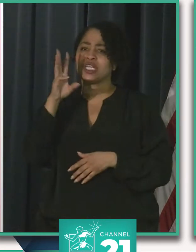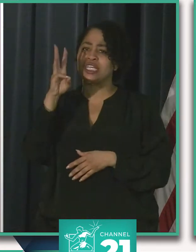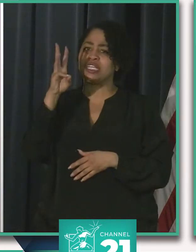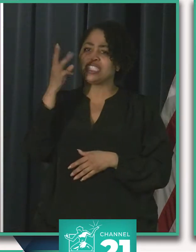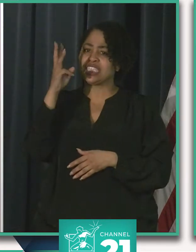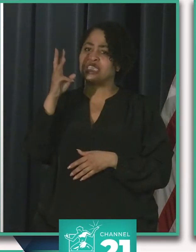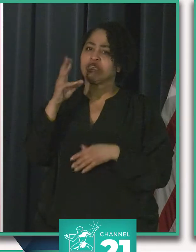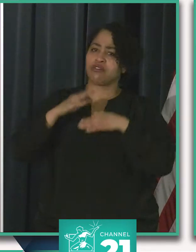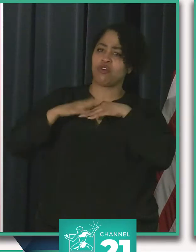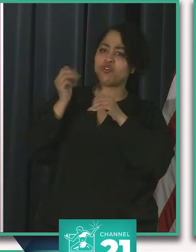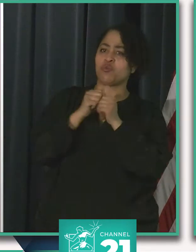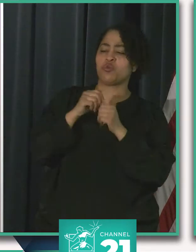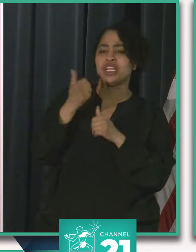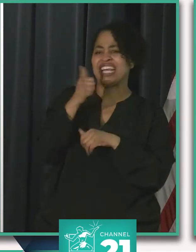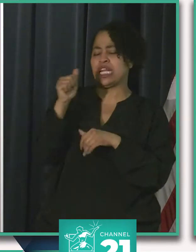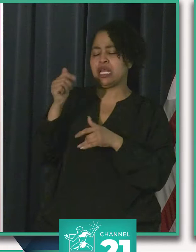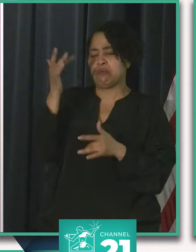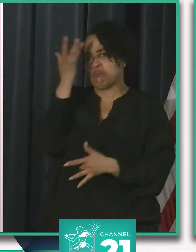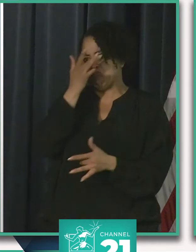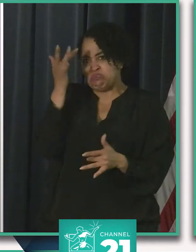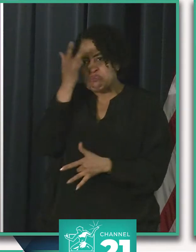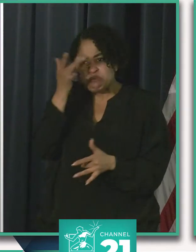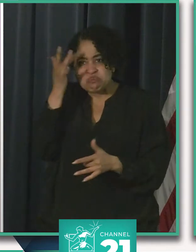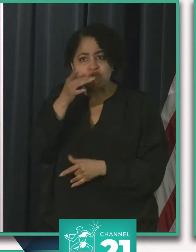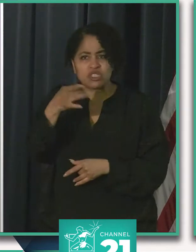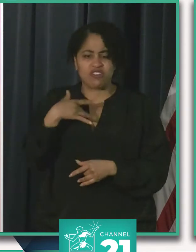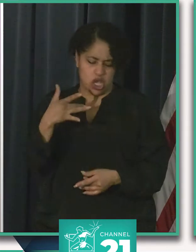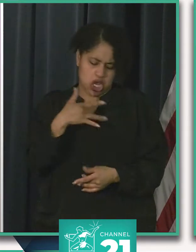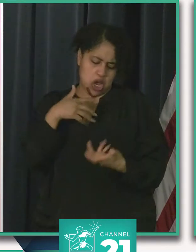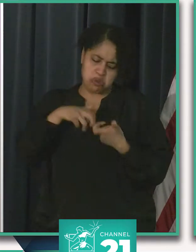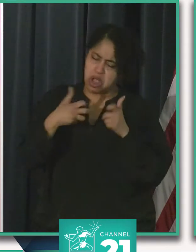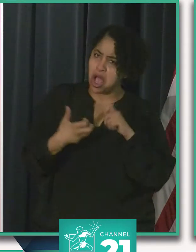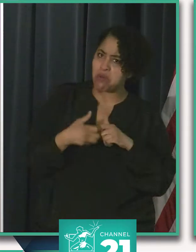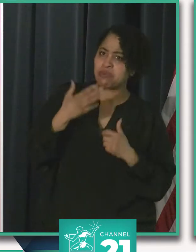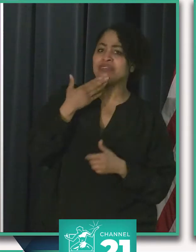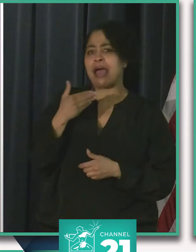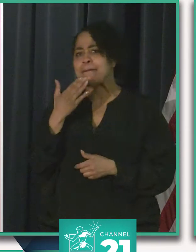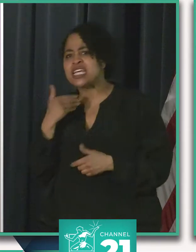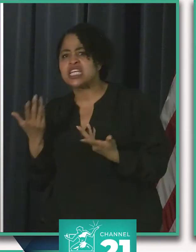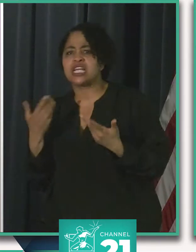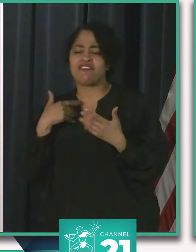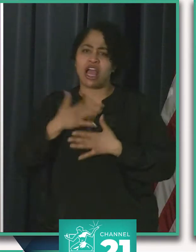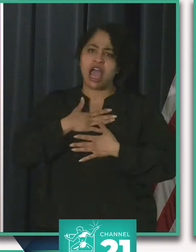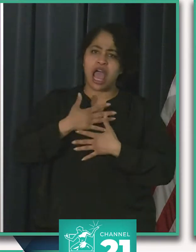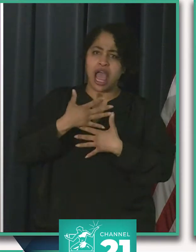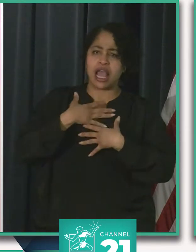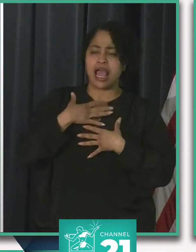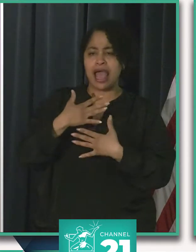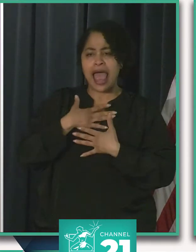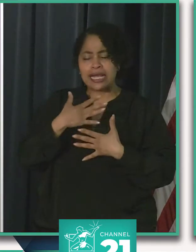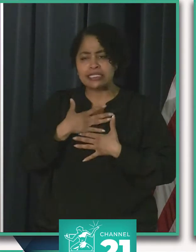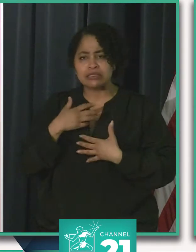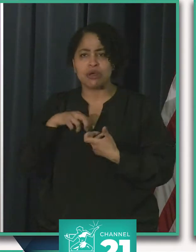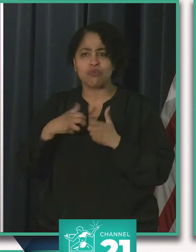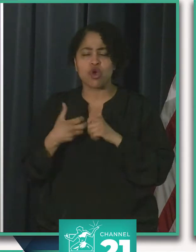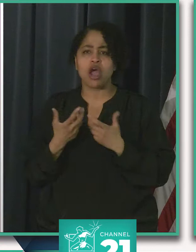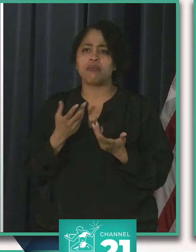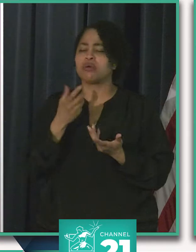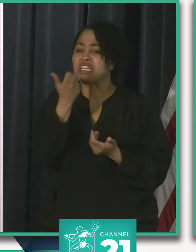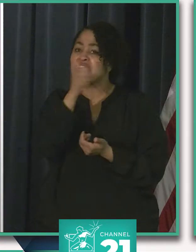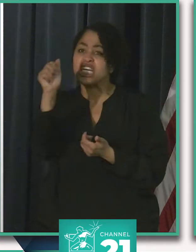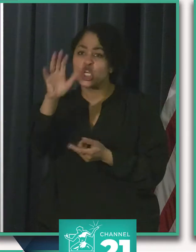with a chronic medical condition, whether you've got a heart condition, you've got diabetes, you've got asthma, whatever your condition